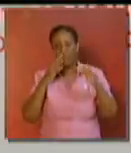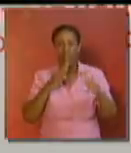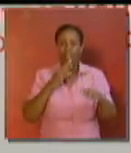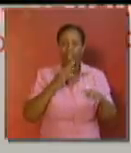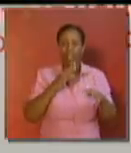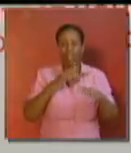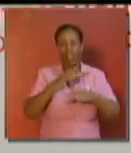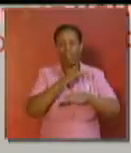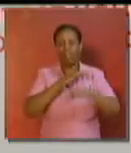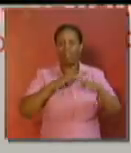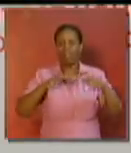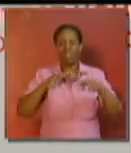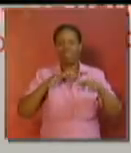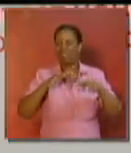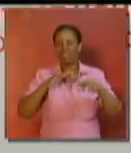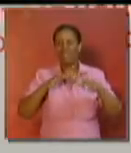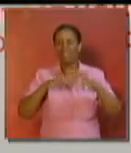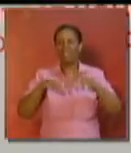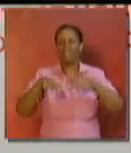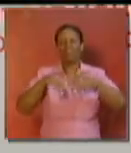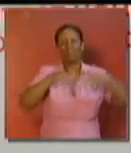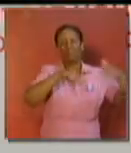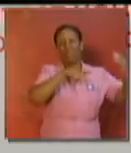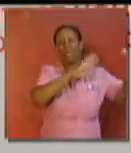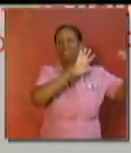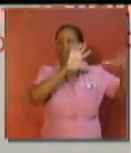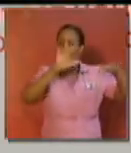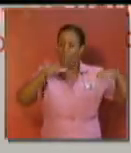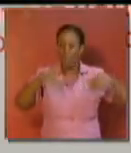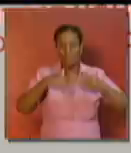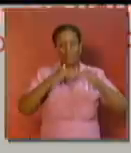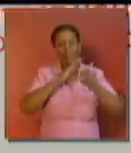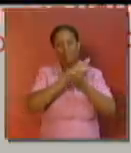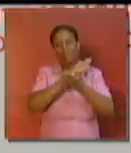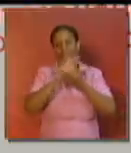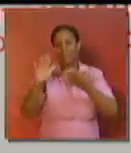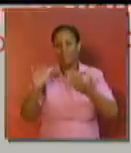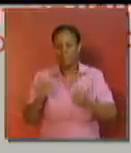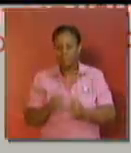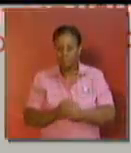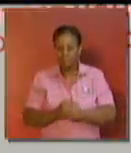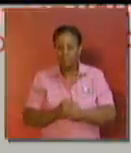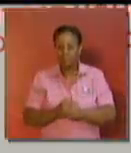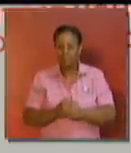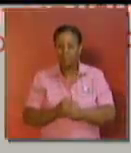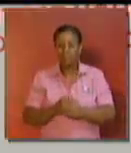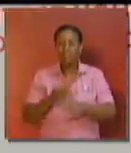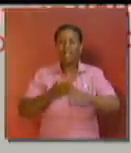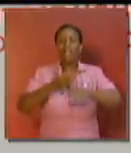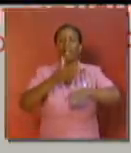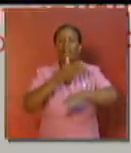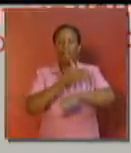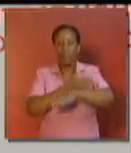utensils, towels, or the personal effects is going to be one of the things that you emphasize, and not